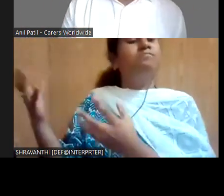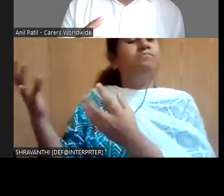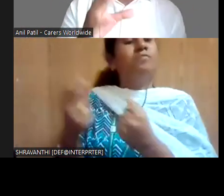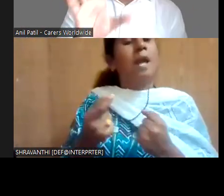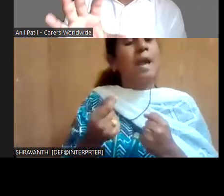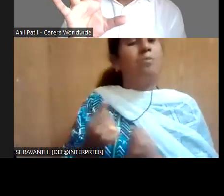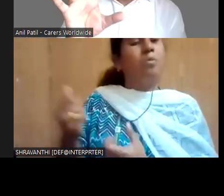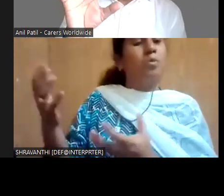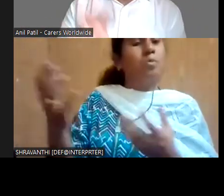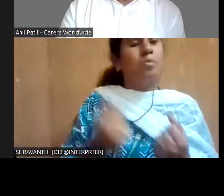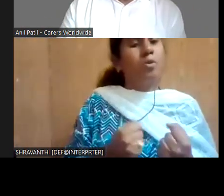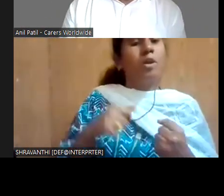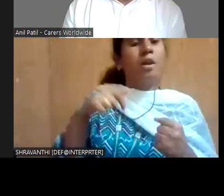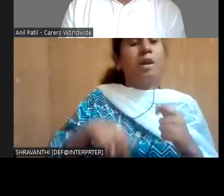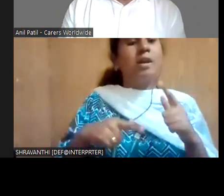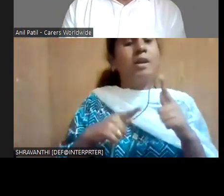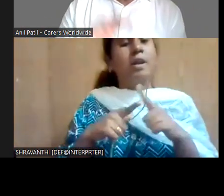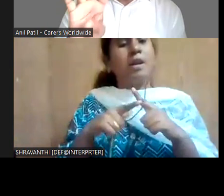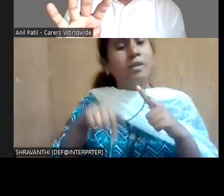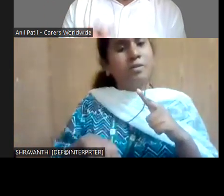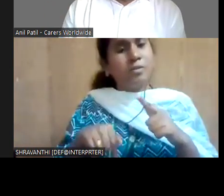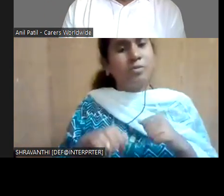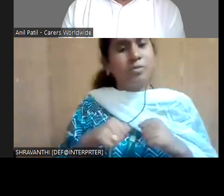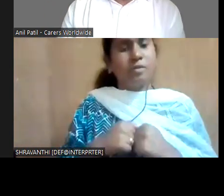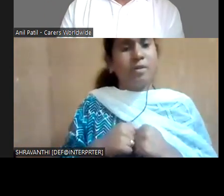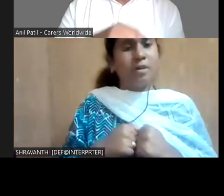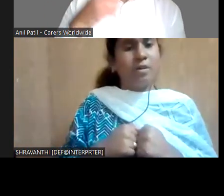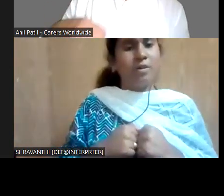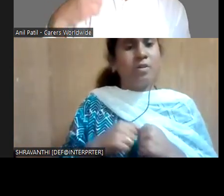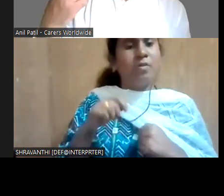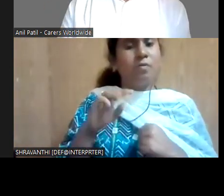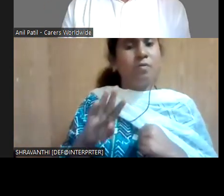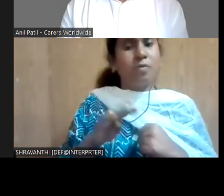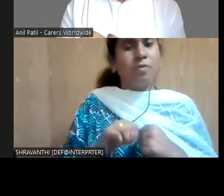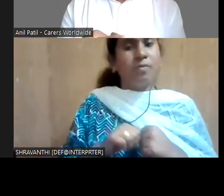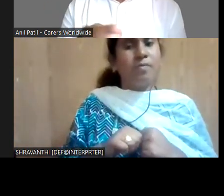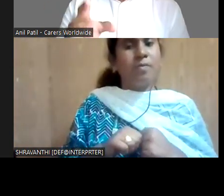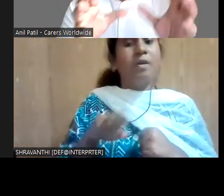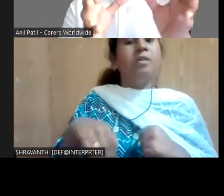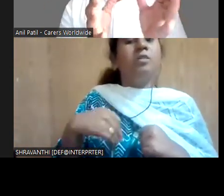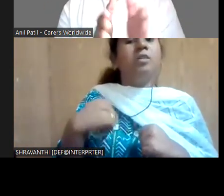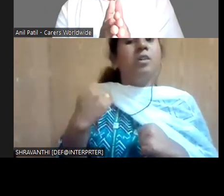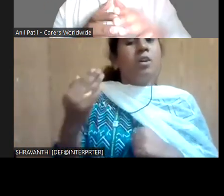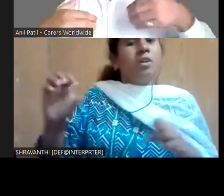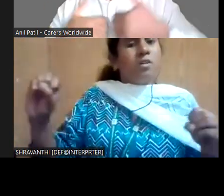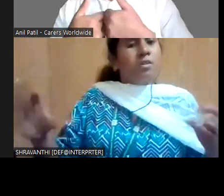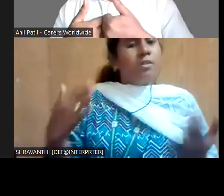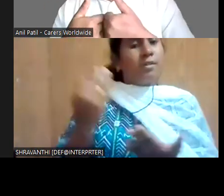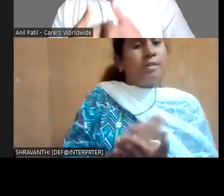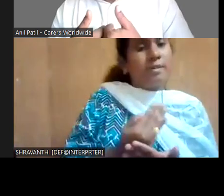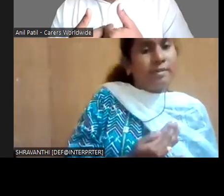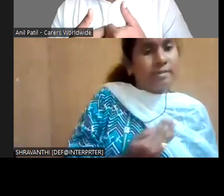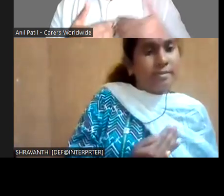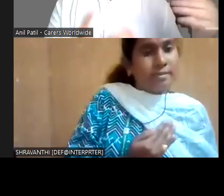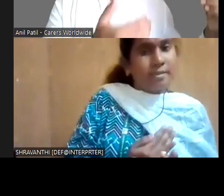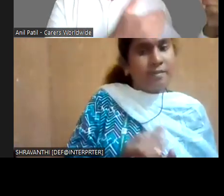And this is how today that corpus fund is 4 crore is there. And they started saving as well. One of the issues is if I'm not